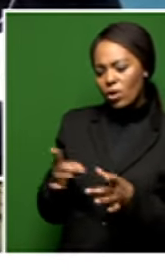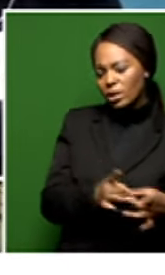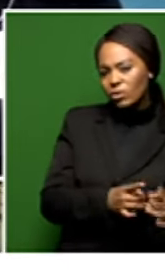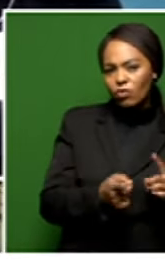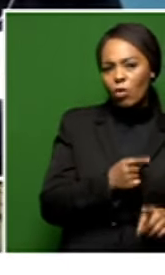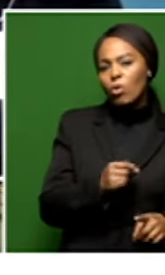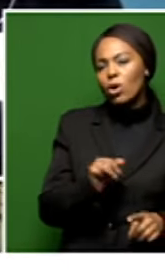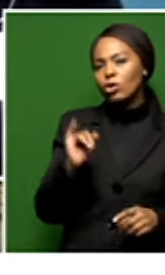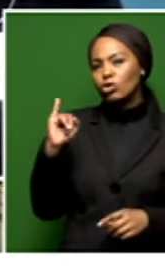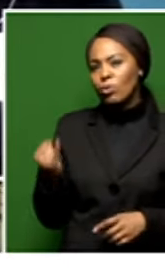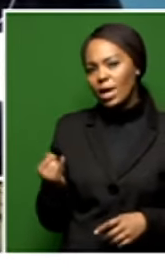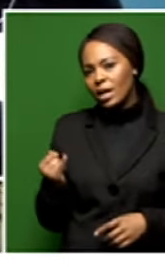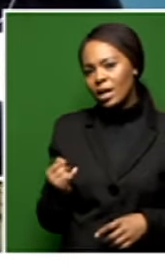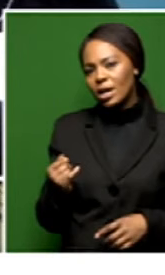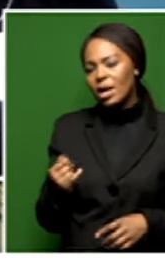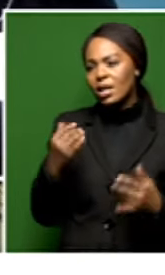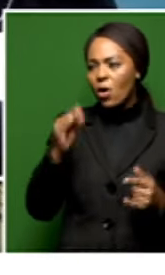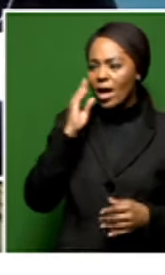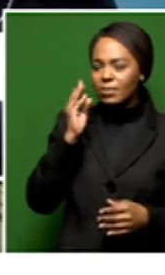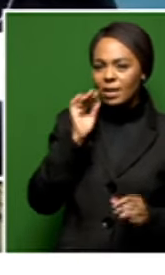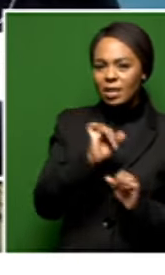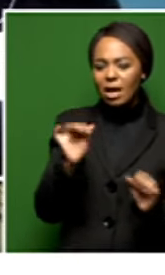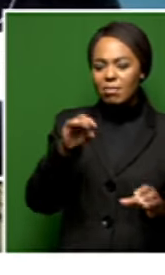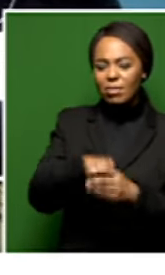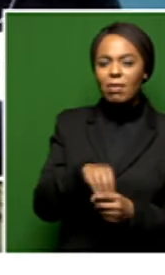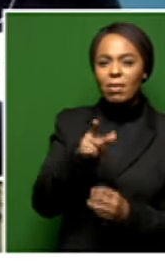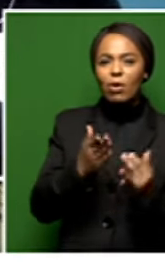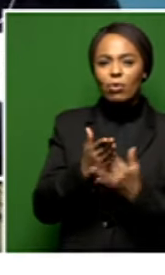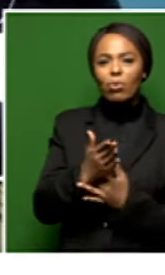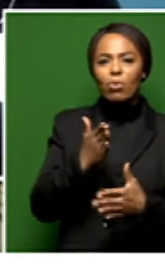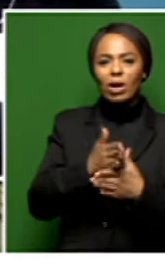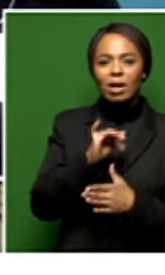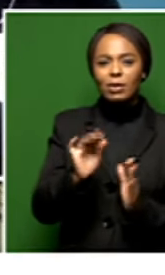and how their experiences are narrated through their art pieces.